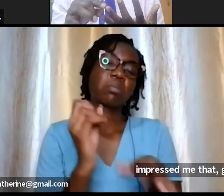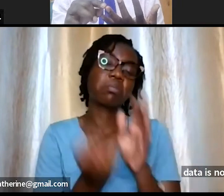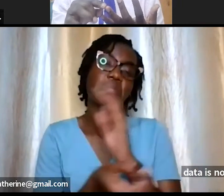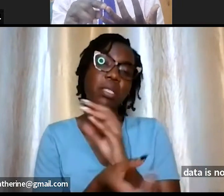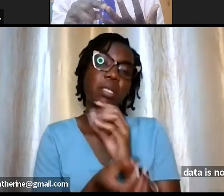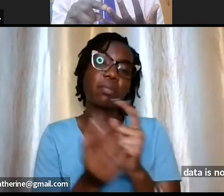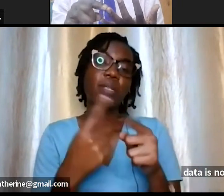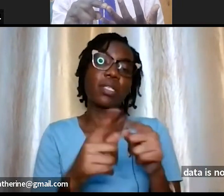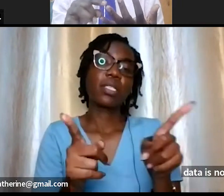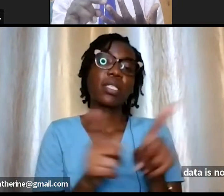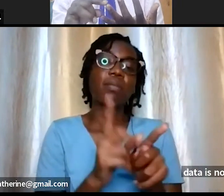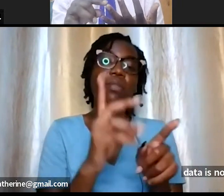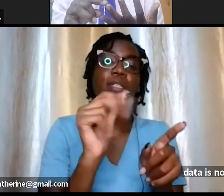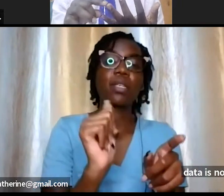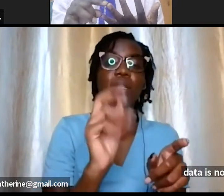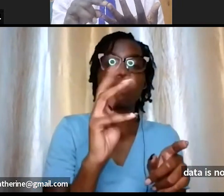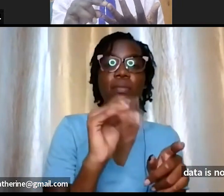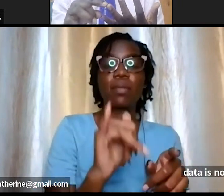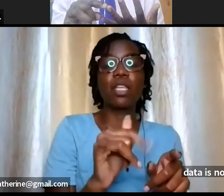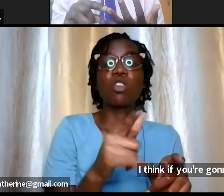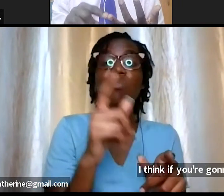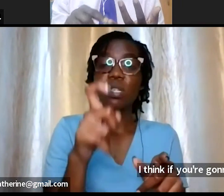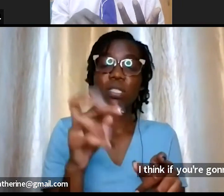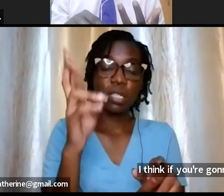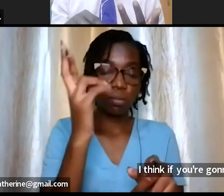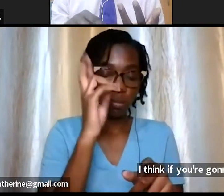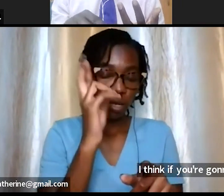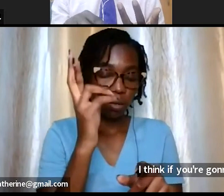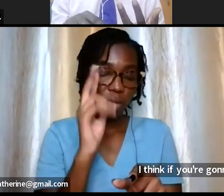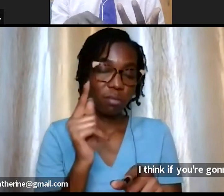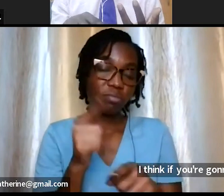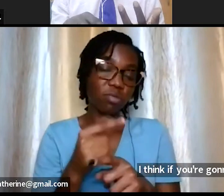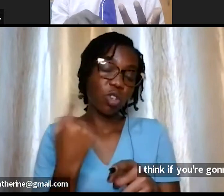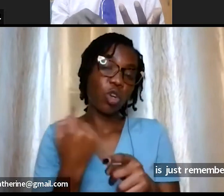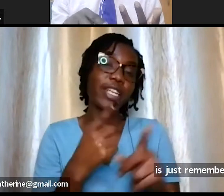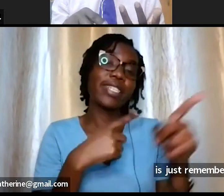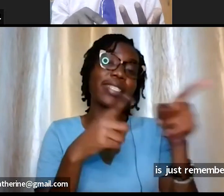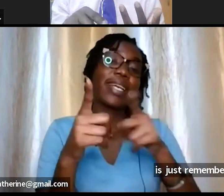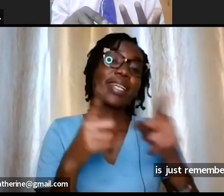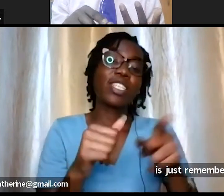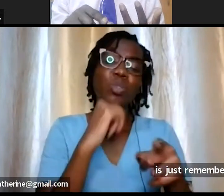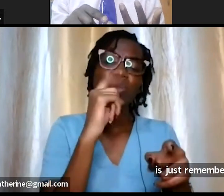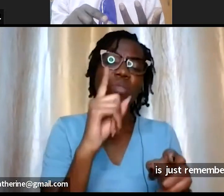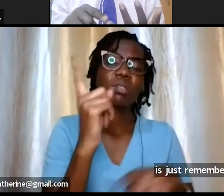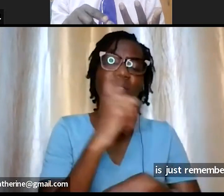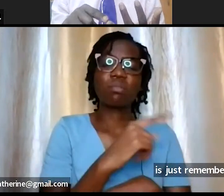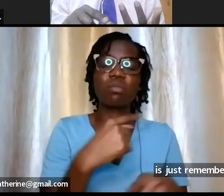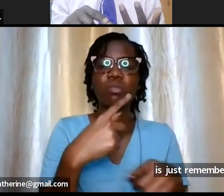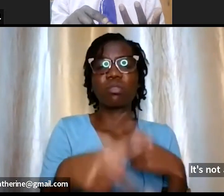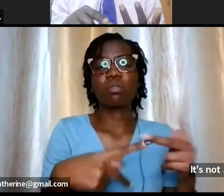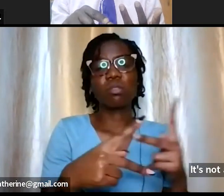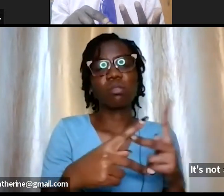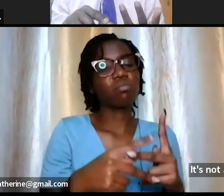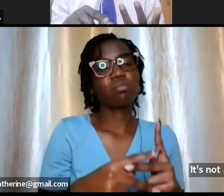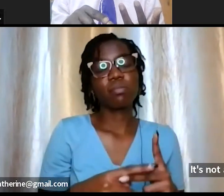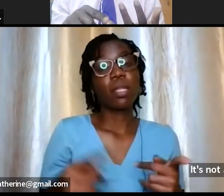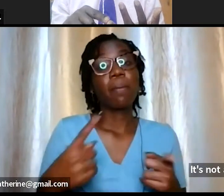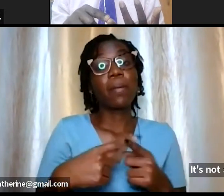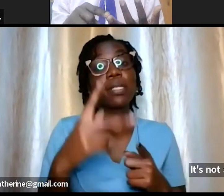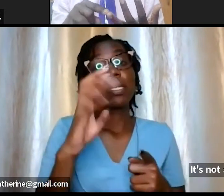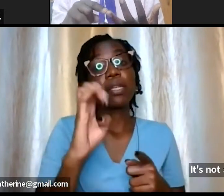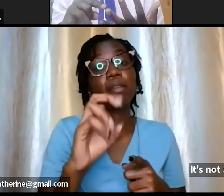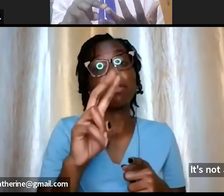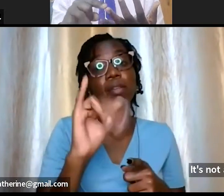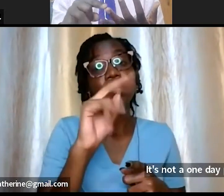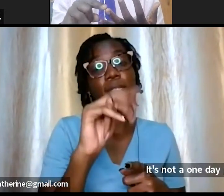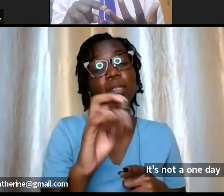away anything from here, it is just remember that this is actually a journey. It's not a one-day process. But Kevin, the question I wanted